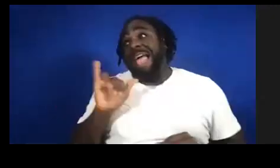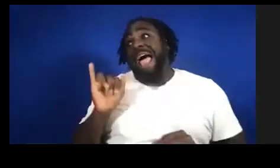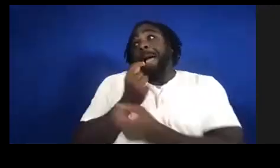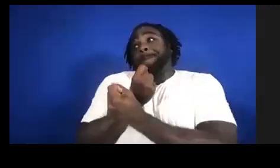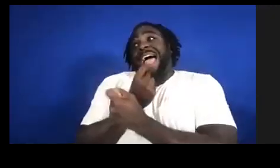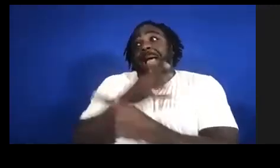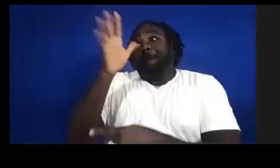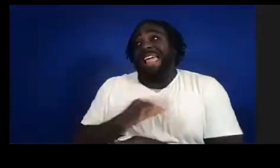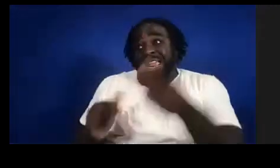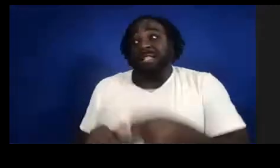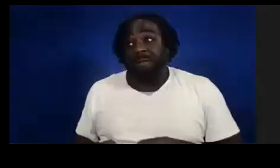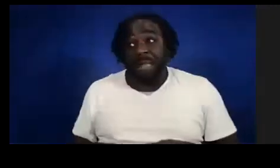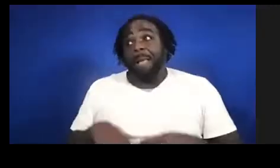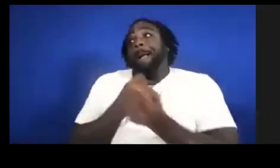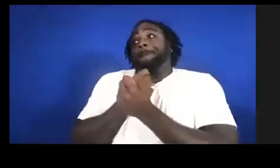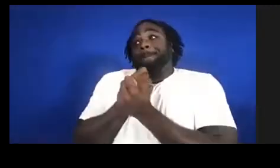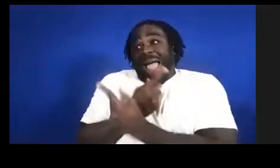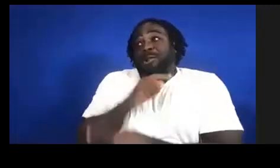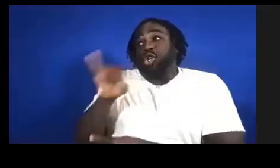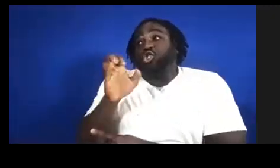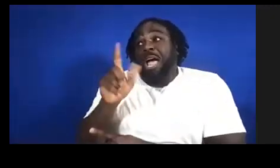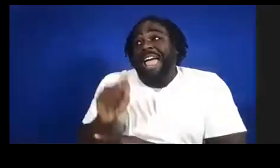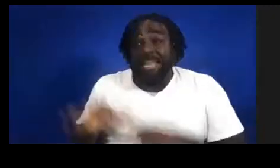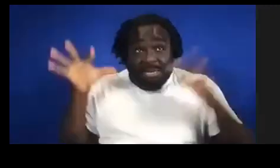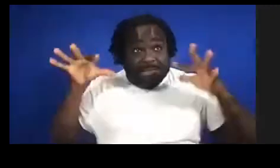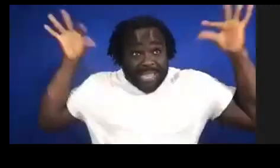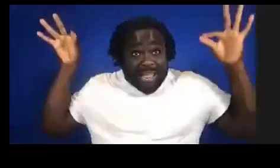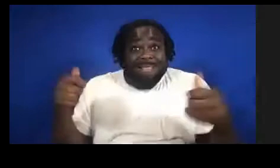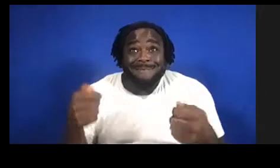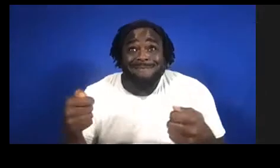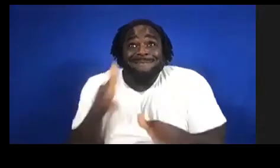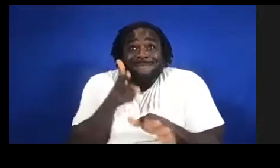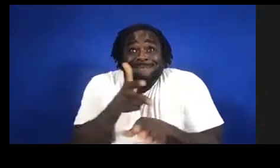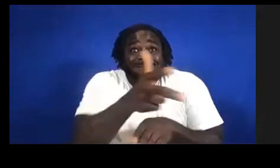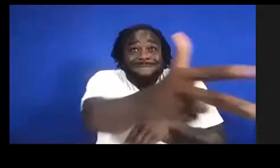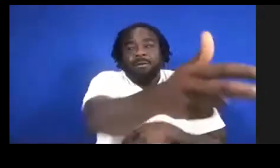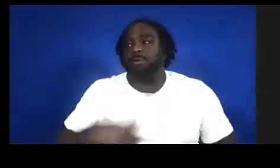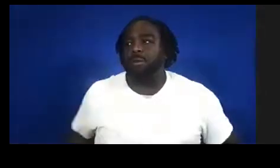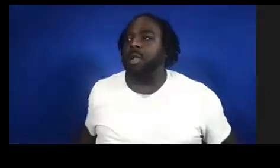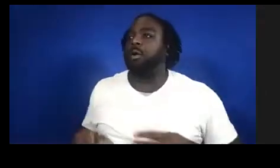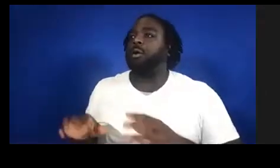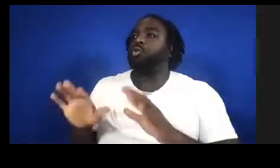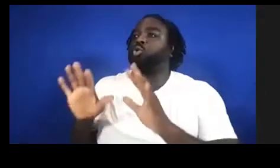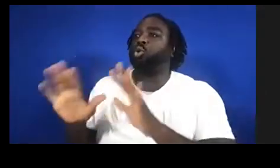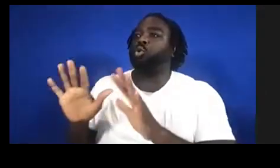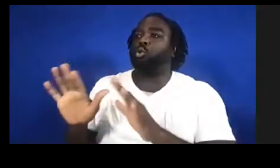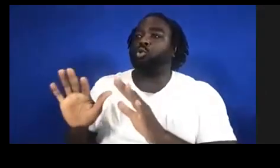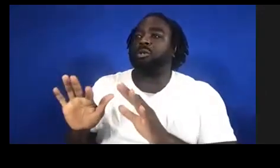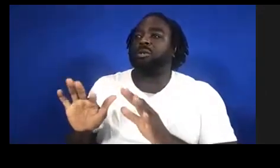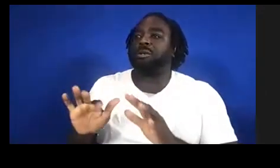find something. We gotta be driving on water. We better get that Batmobile. We better get that jet. We better do